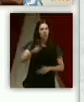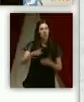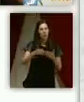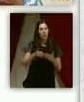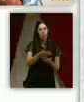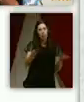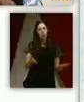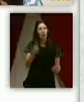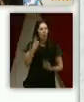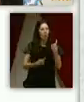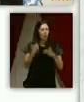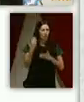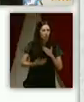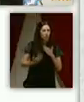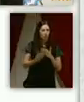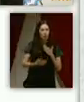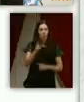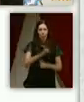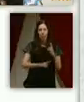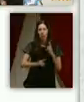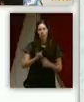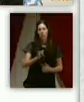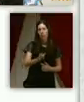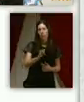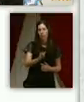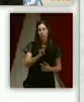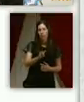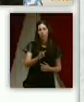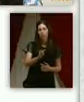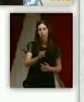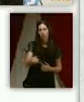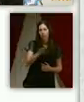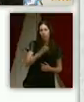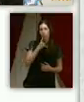confusion, especially for those memory loss users.